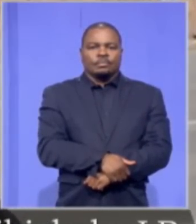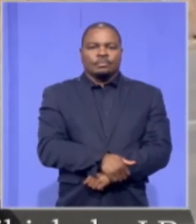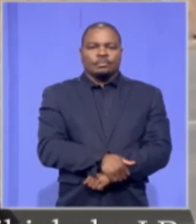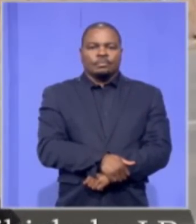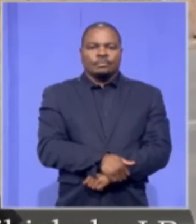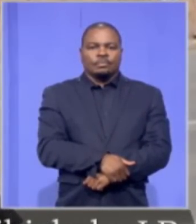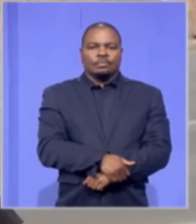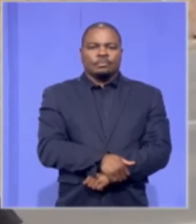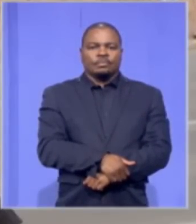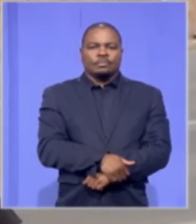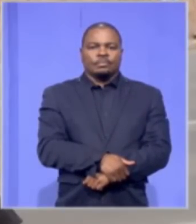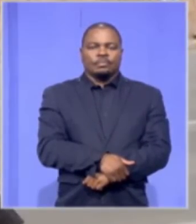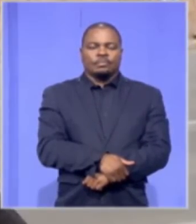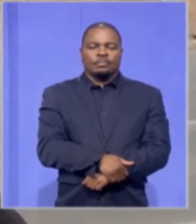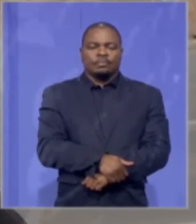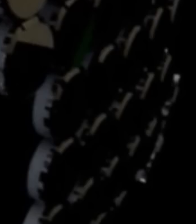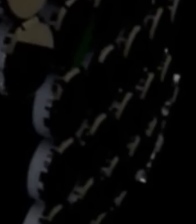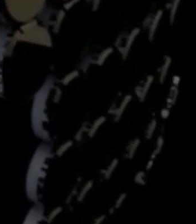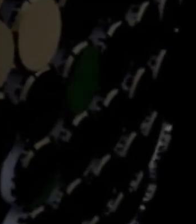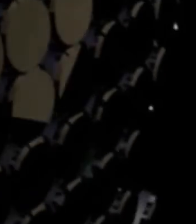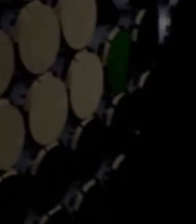SABC, Polokwane.